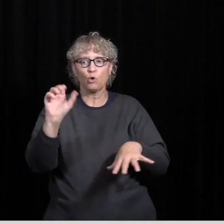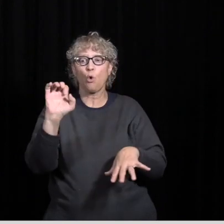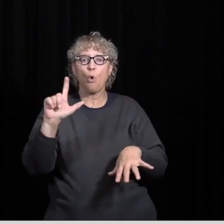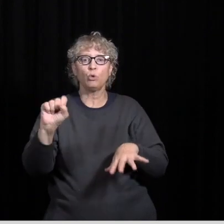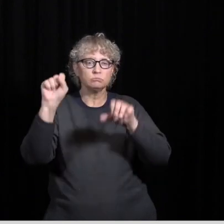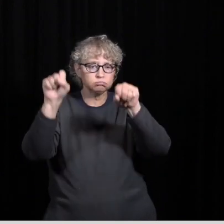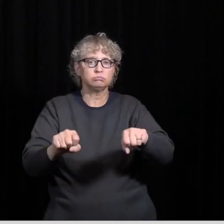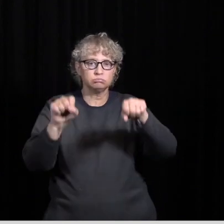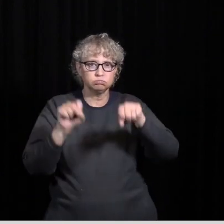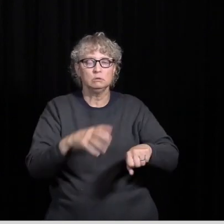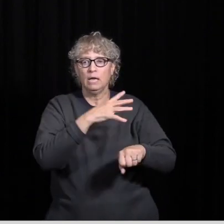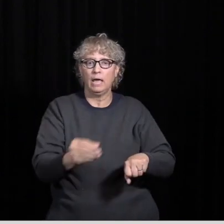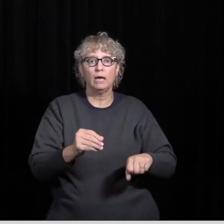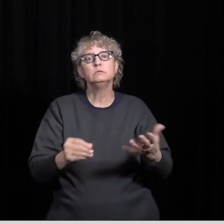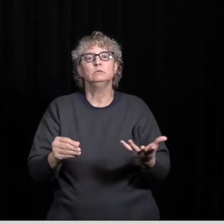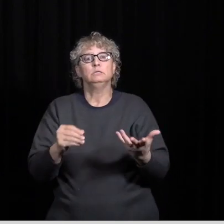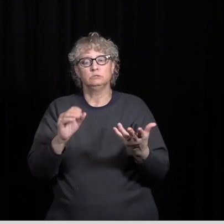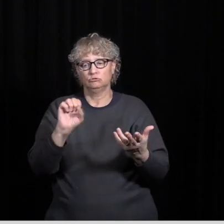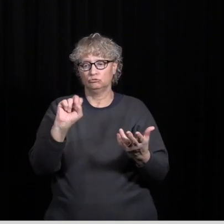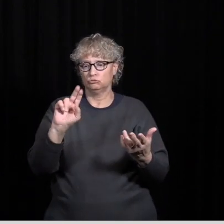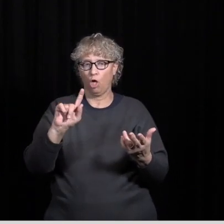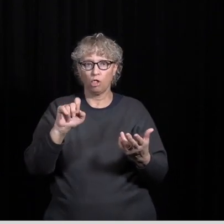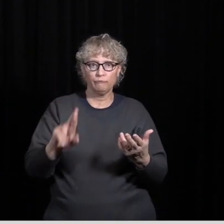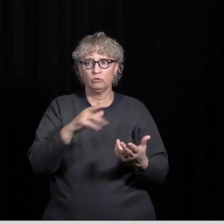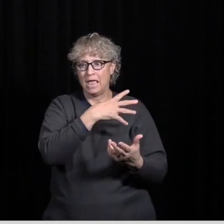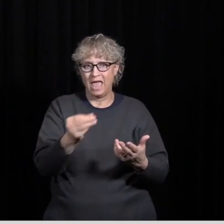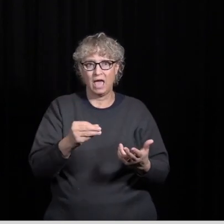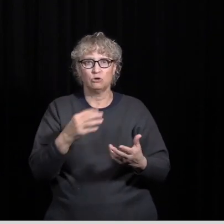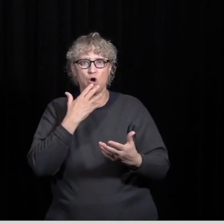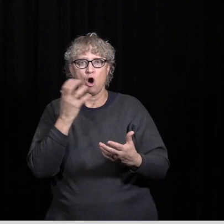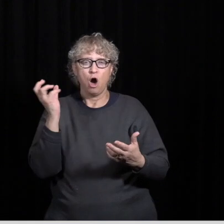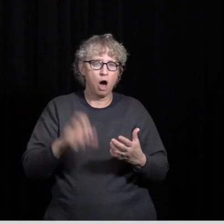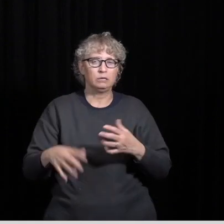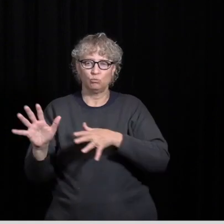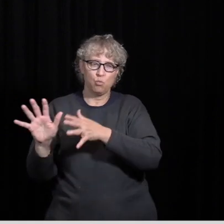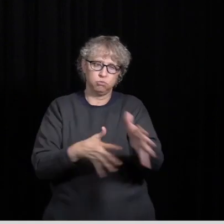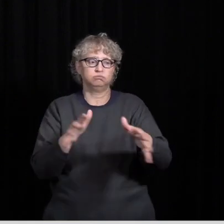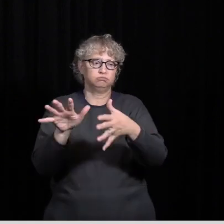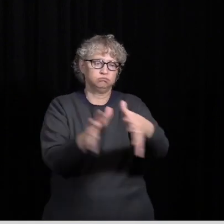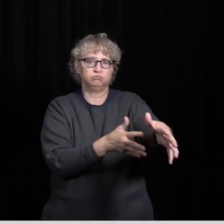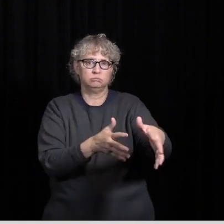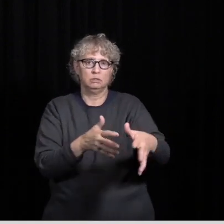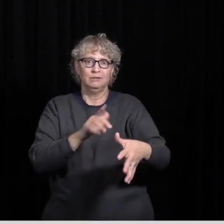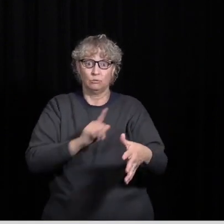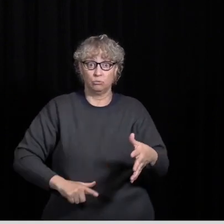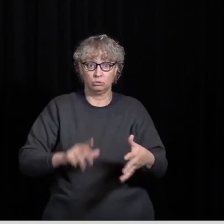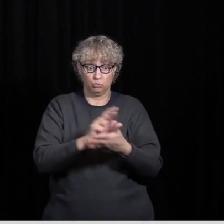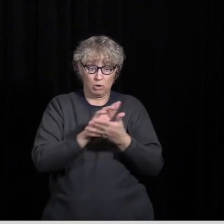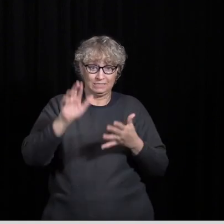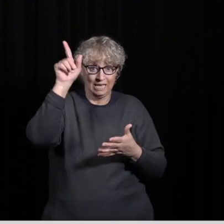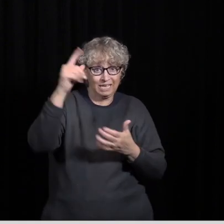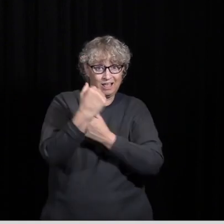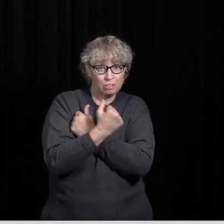and sulfur and a scorching wind shall be the portion of their cup. Because the Lord is righteous. He loves